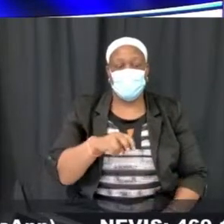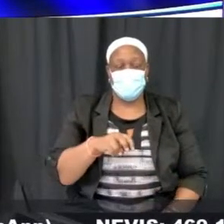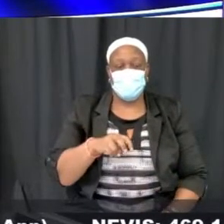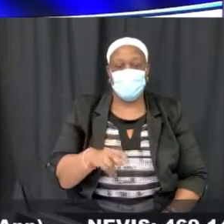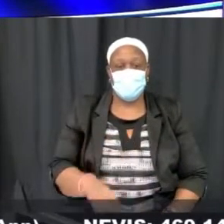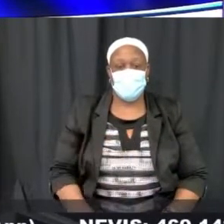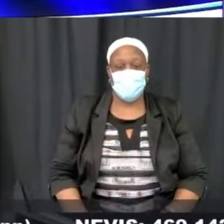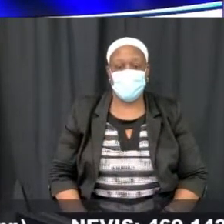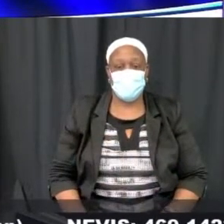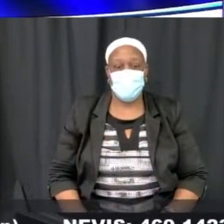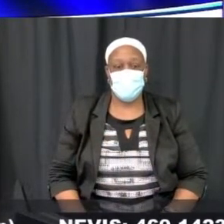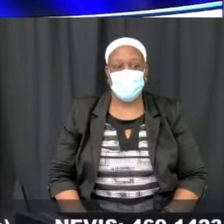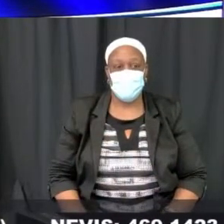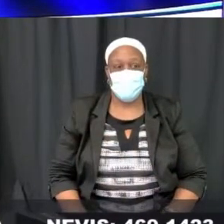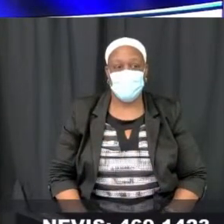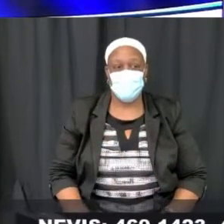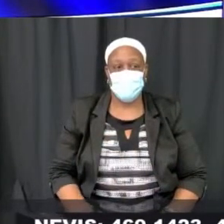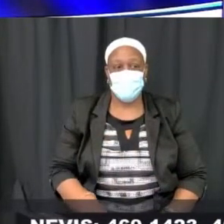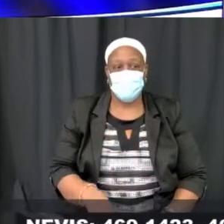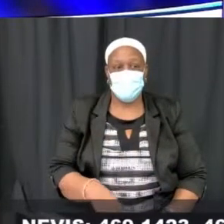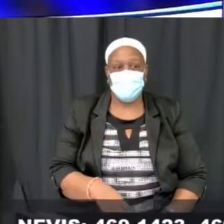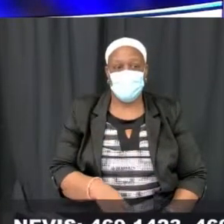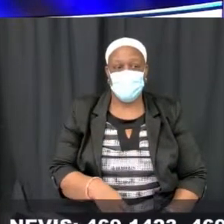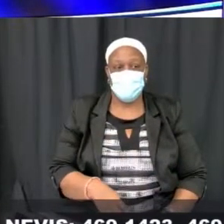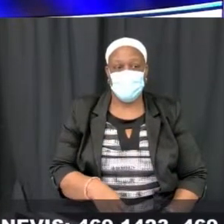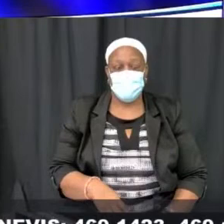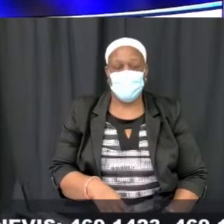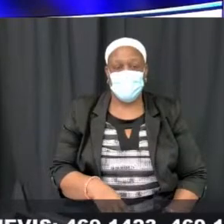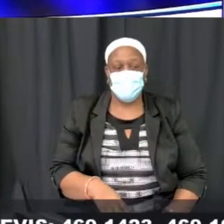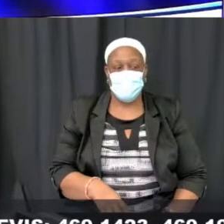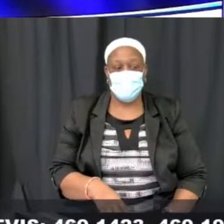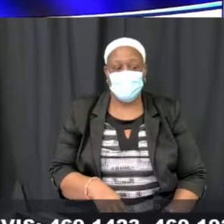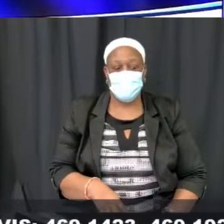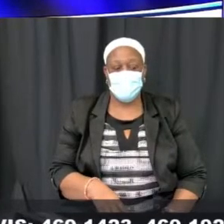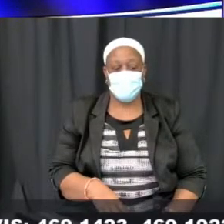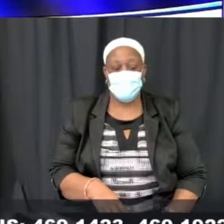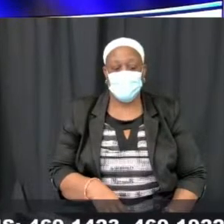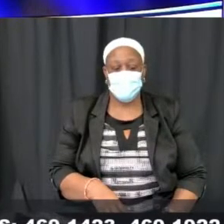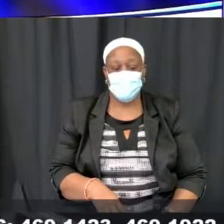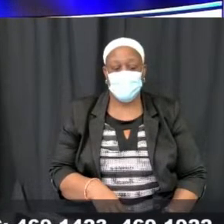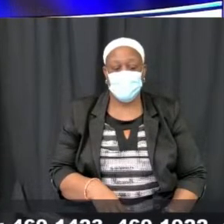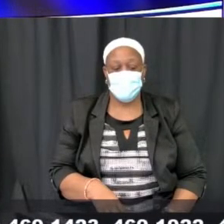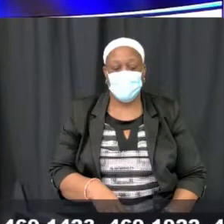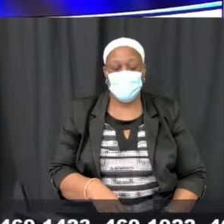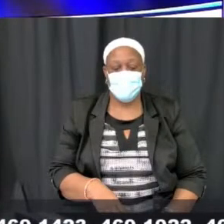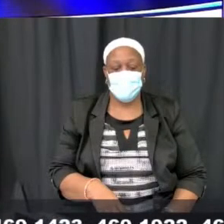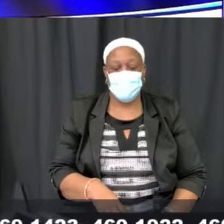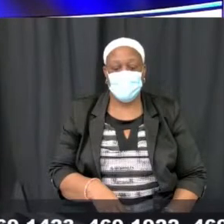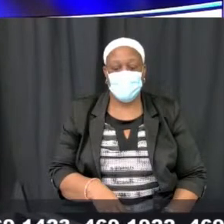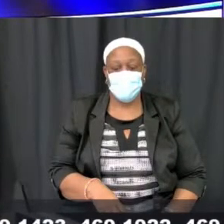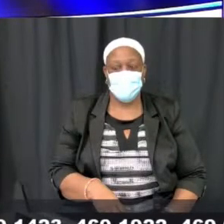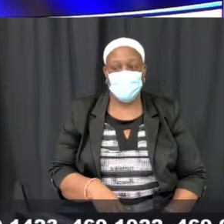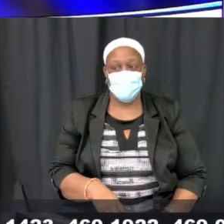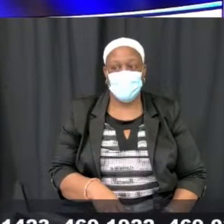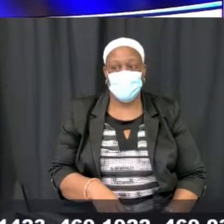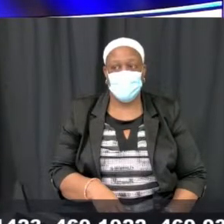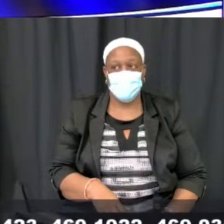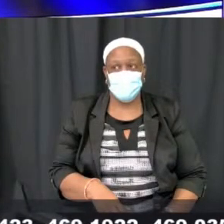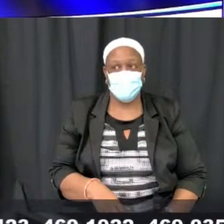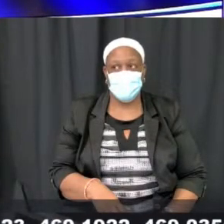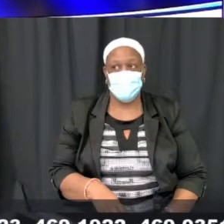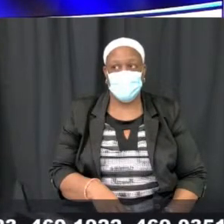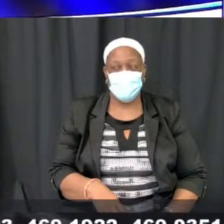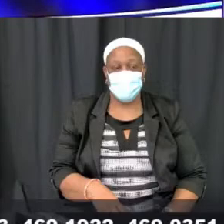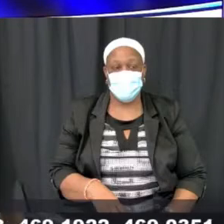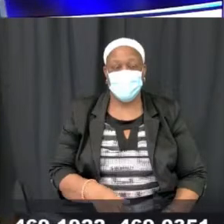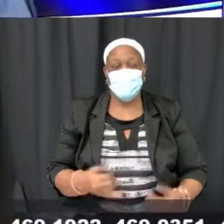Transport and Tourism, who is here in her capacity today as the chairperson of the Transport Board, to address